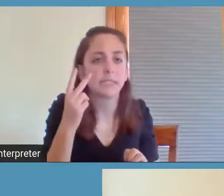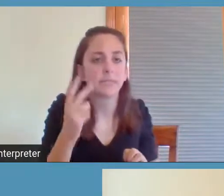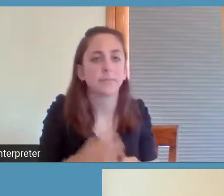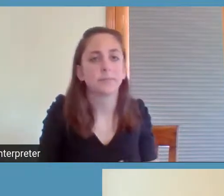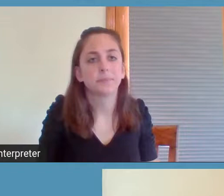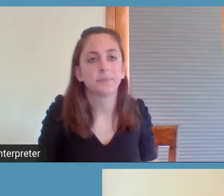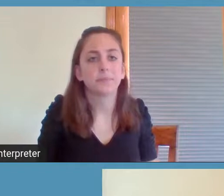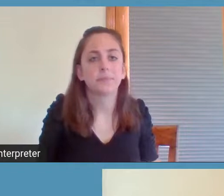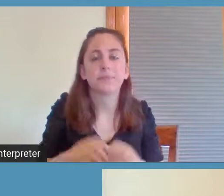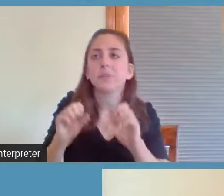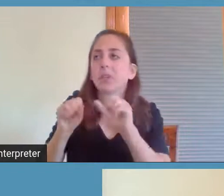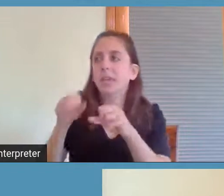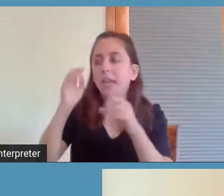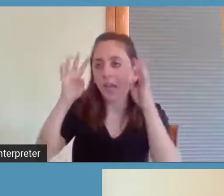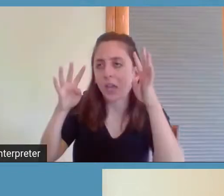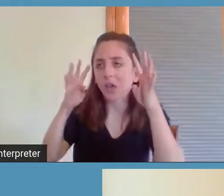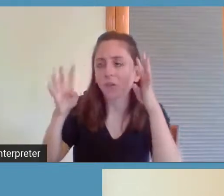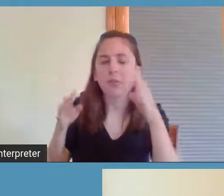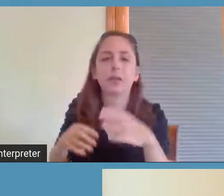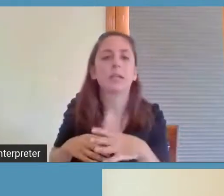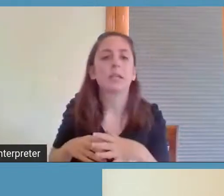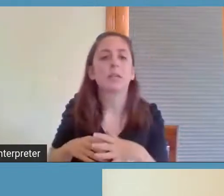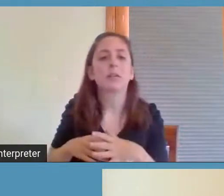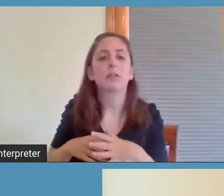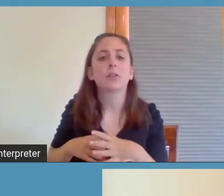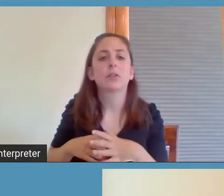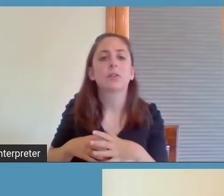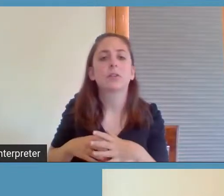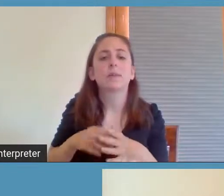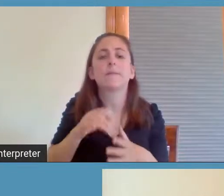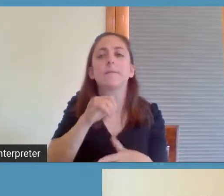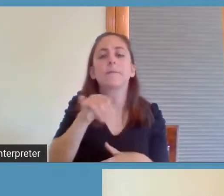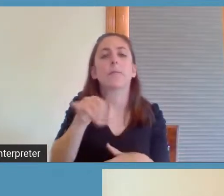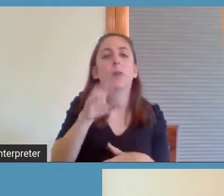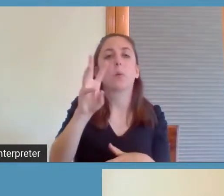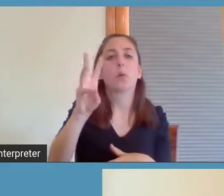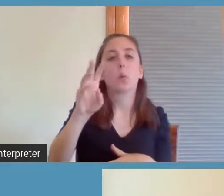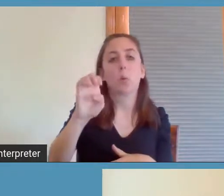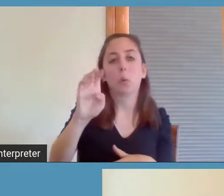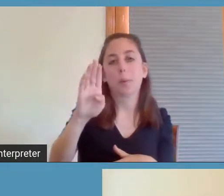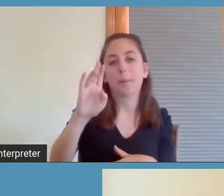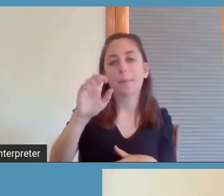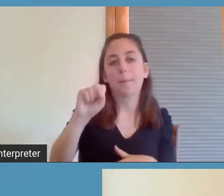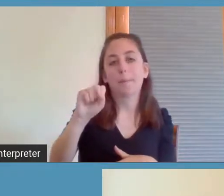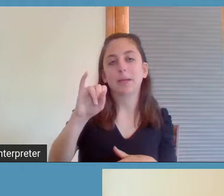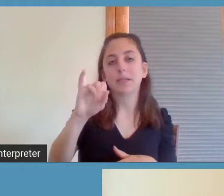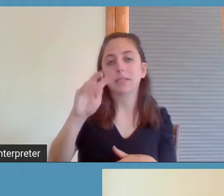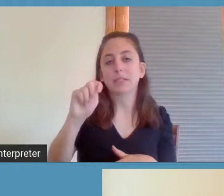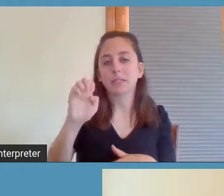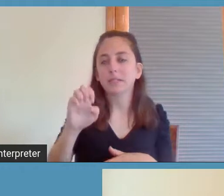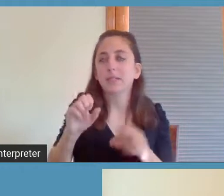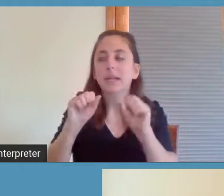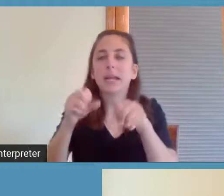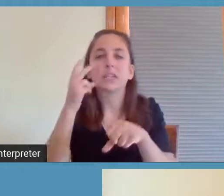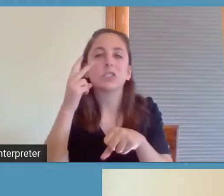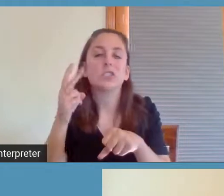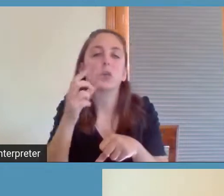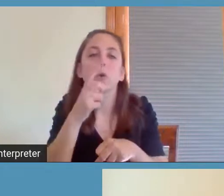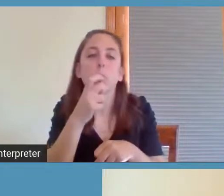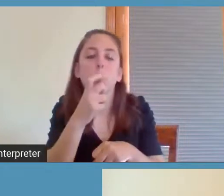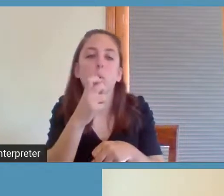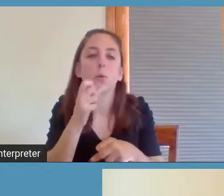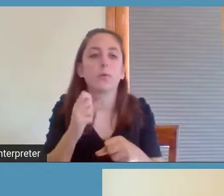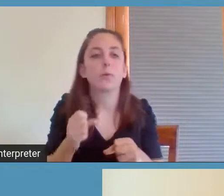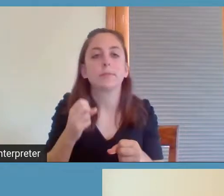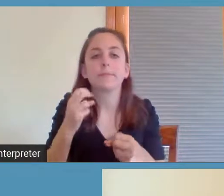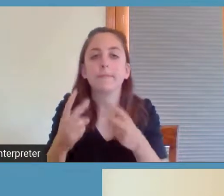can create, you're just like with websites, Kunst Matrix keeps track of who visits. So you can get